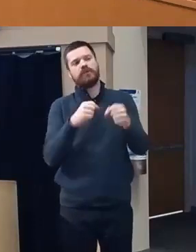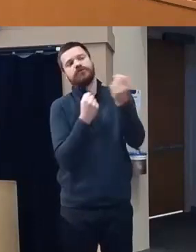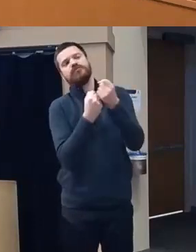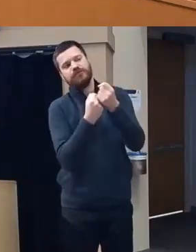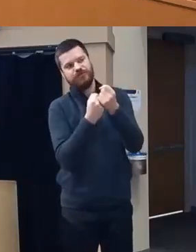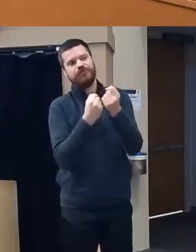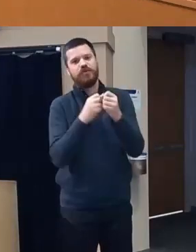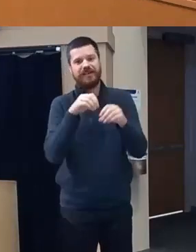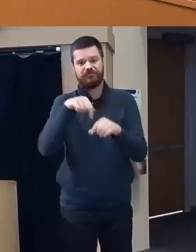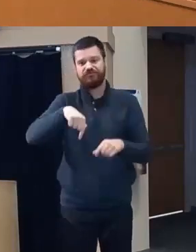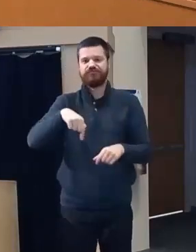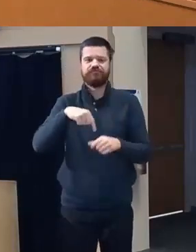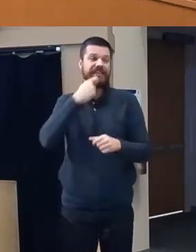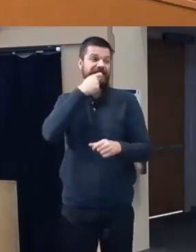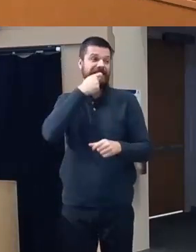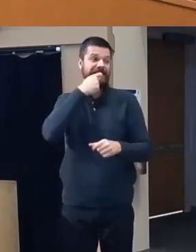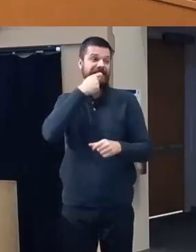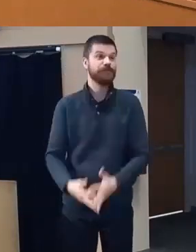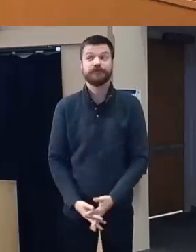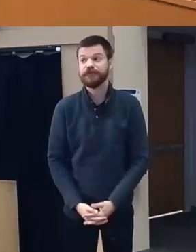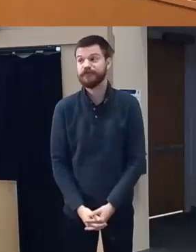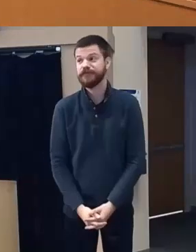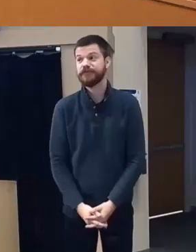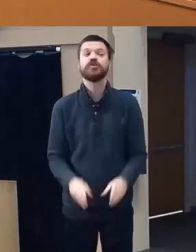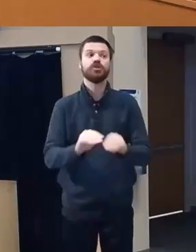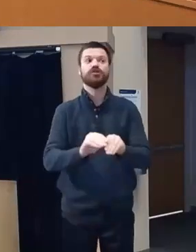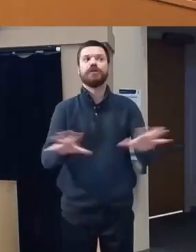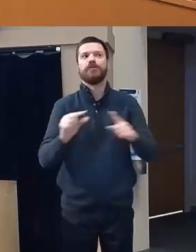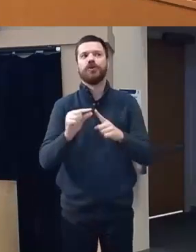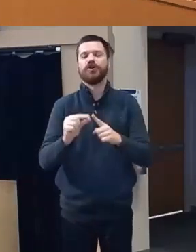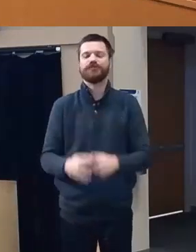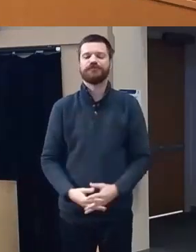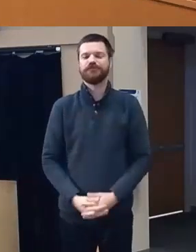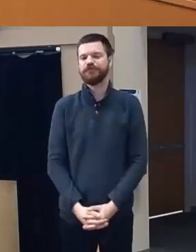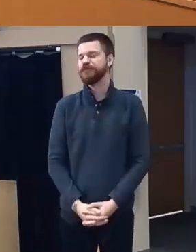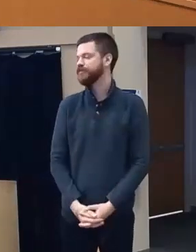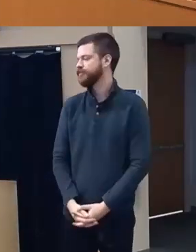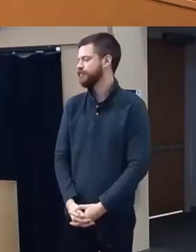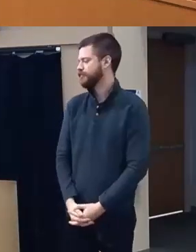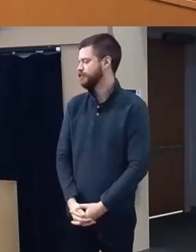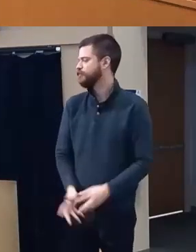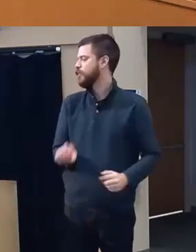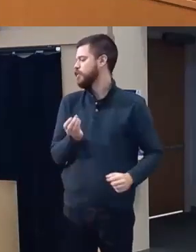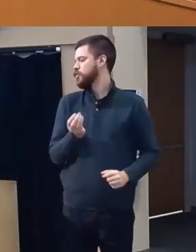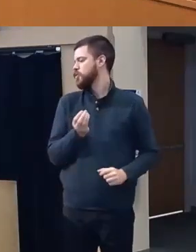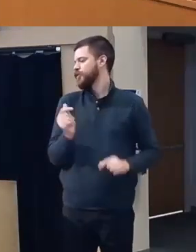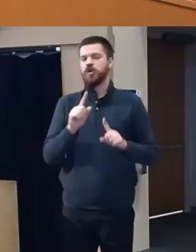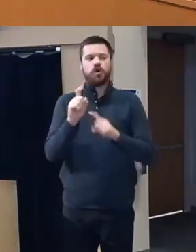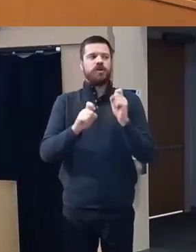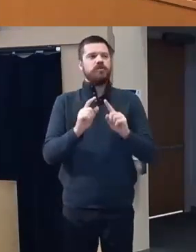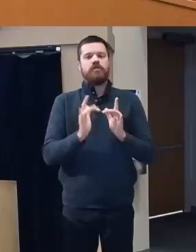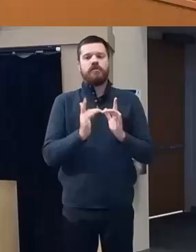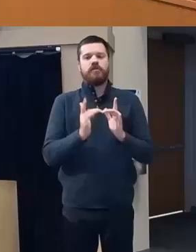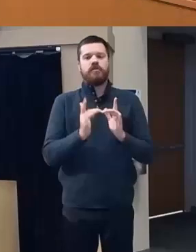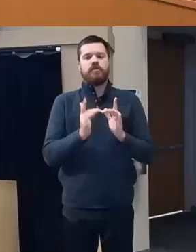in addiction psychiatry. So spread the word. We have a couple questions from our